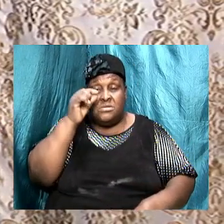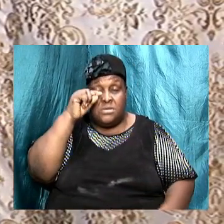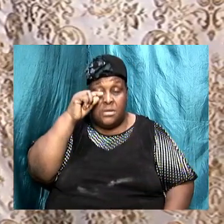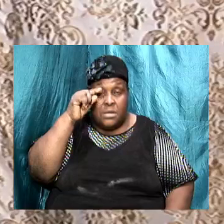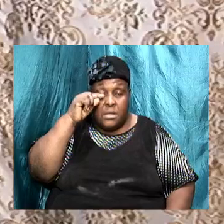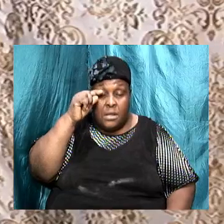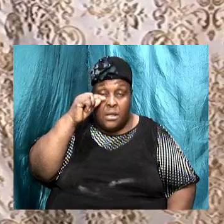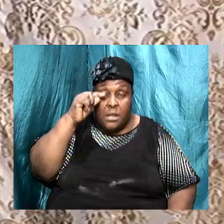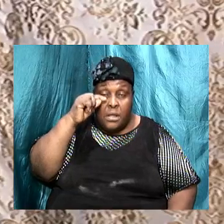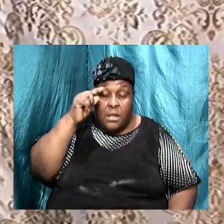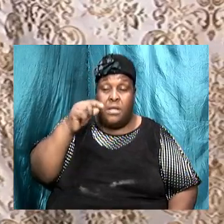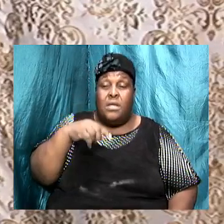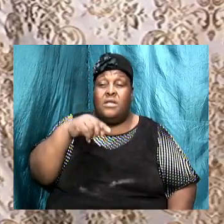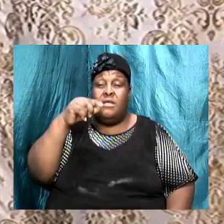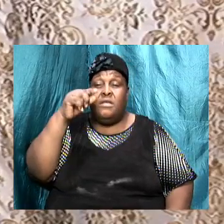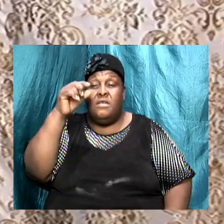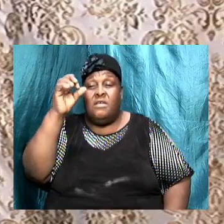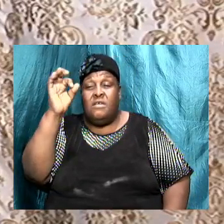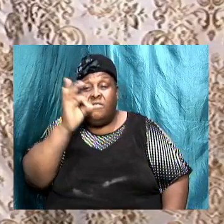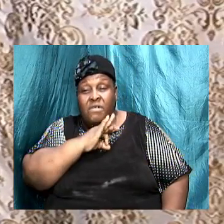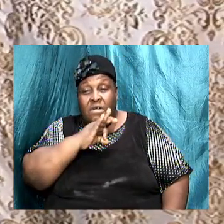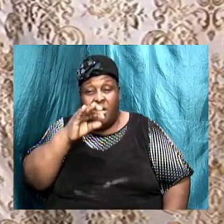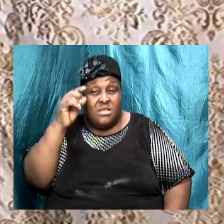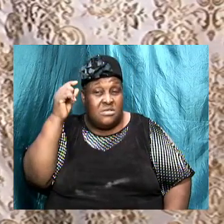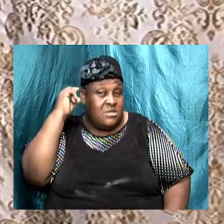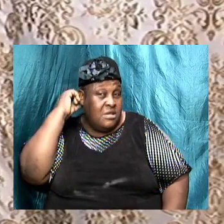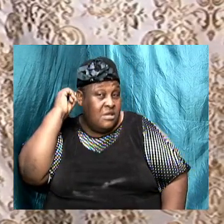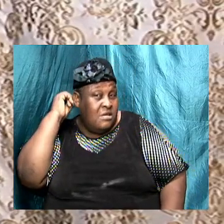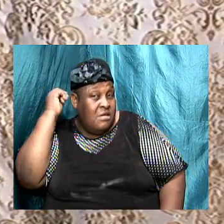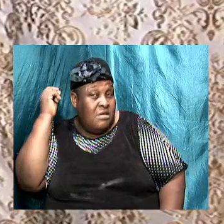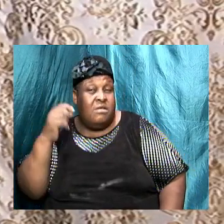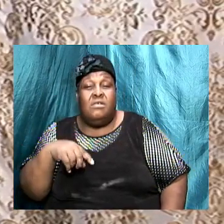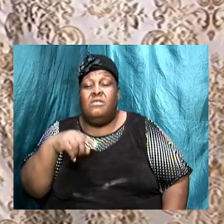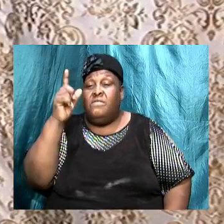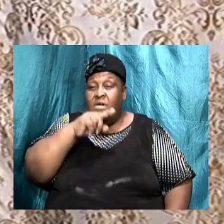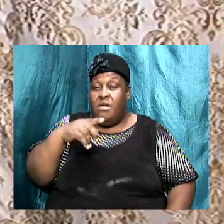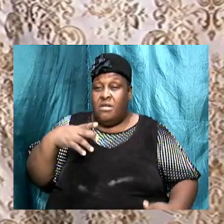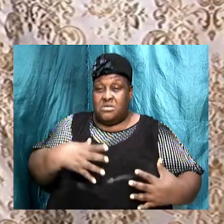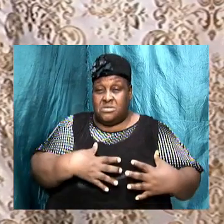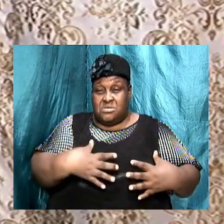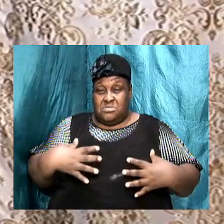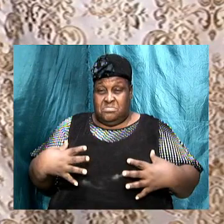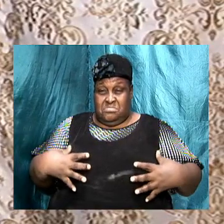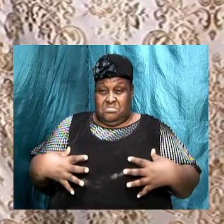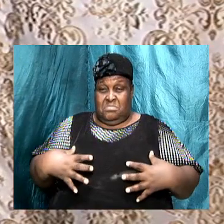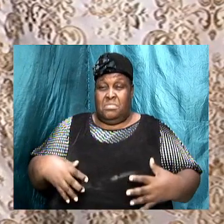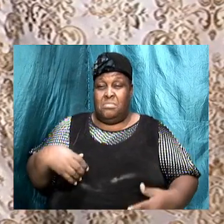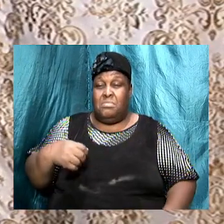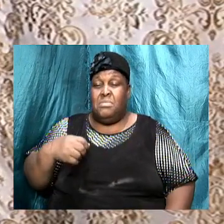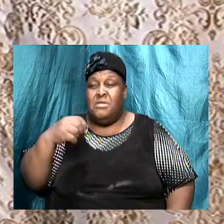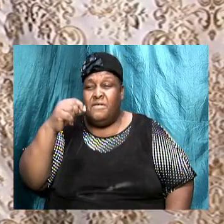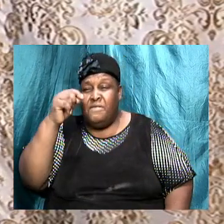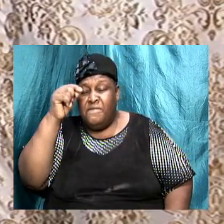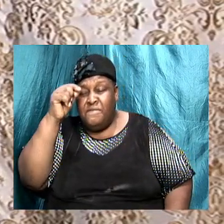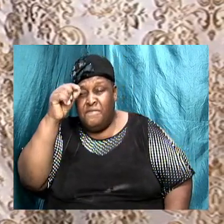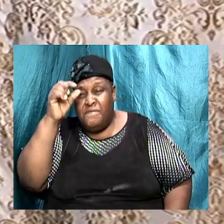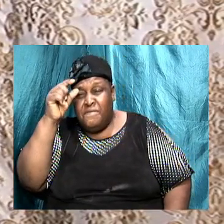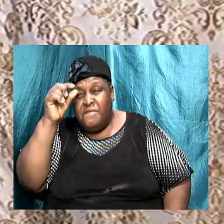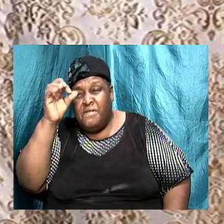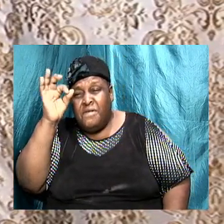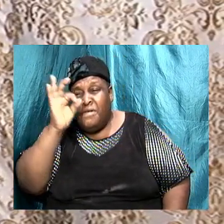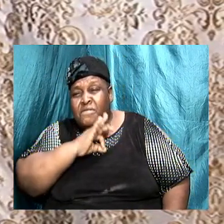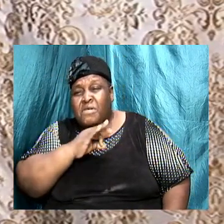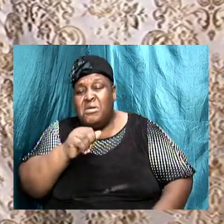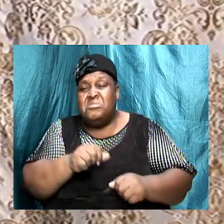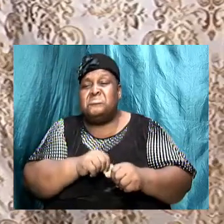just look at somebody and know that it's a male and know that it's a female, because right now male want to be female and female, and the thing